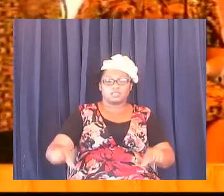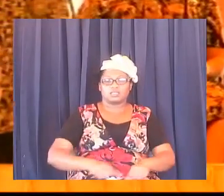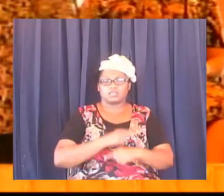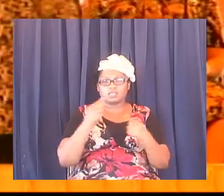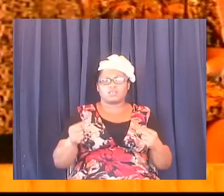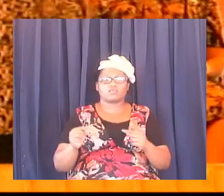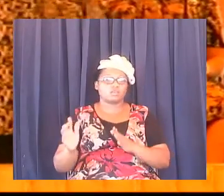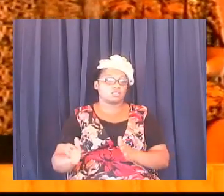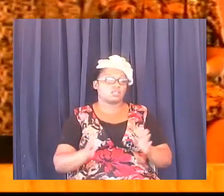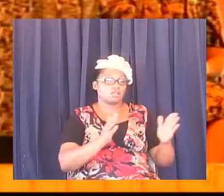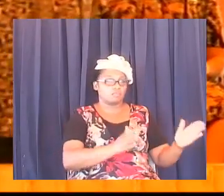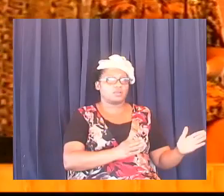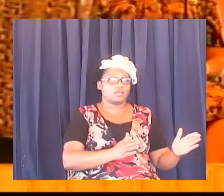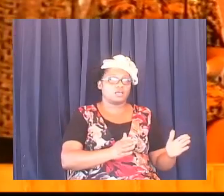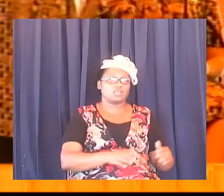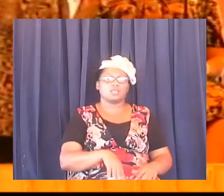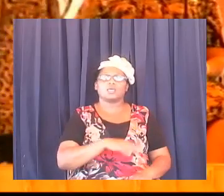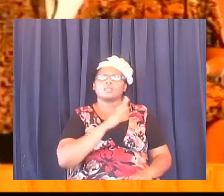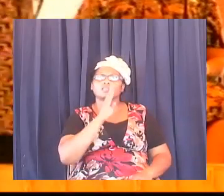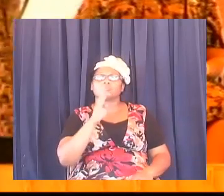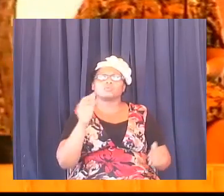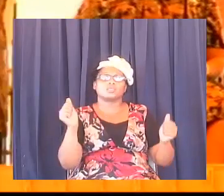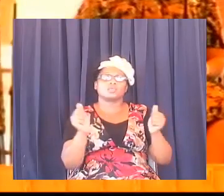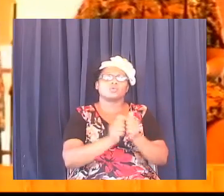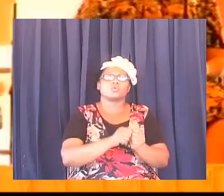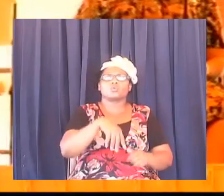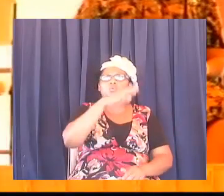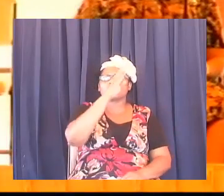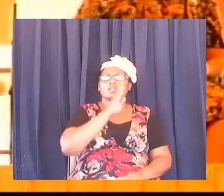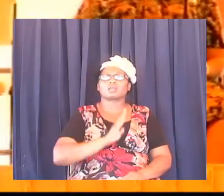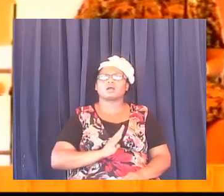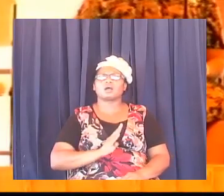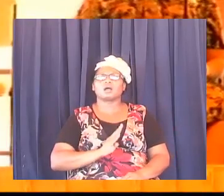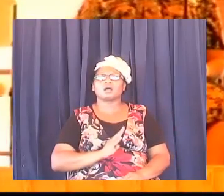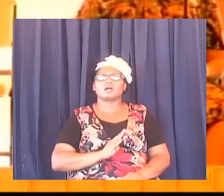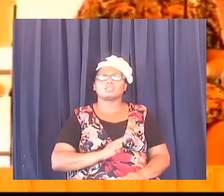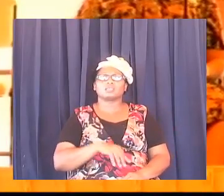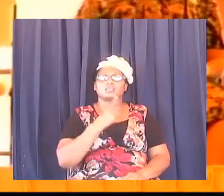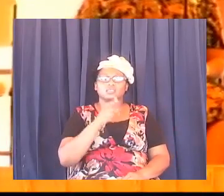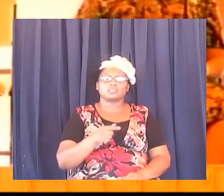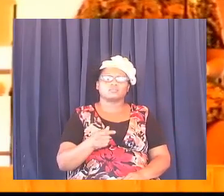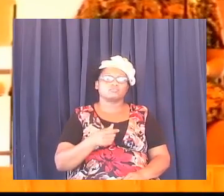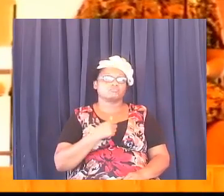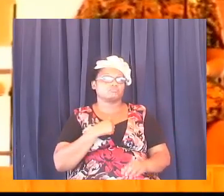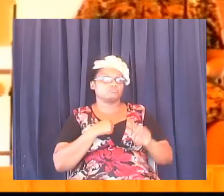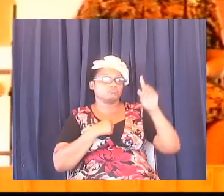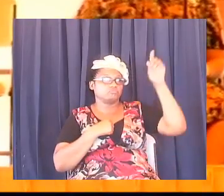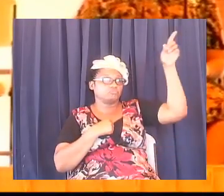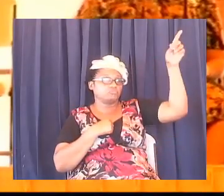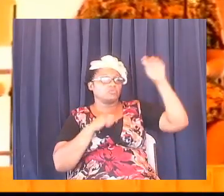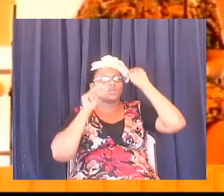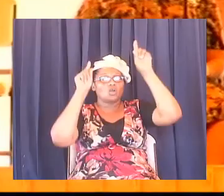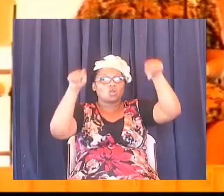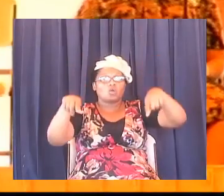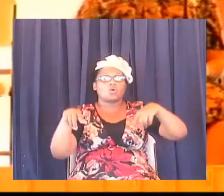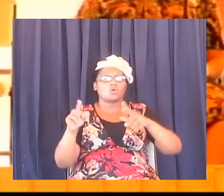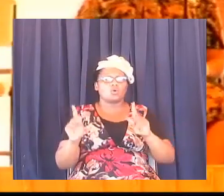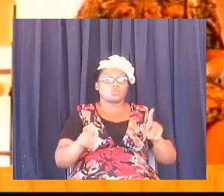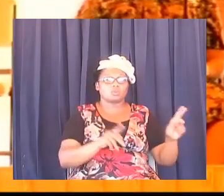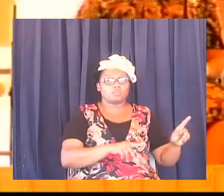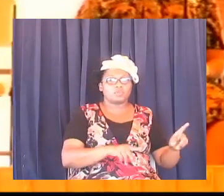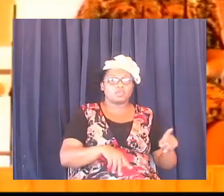plan. It's to be with him. Because he said, I go to prepare a place for